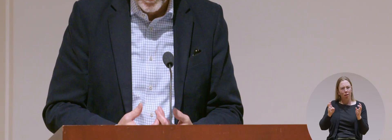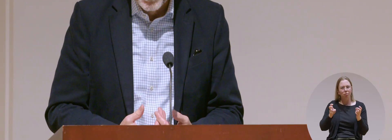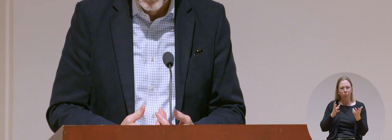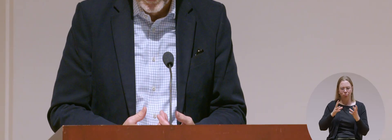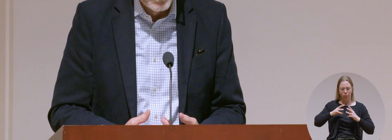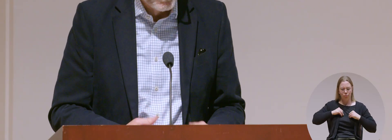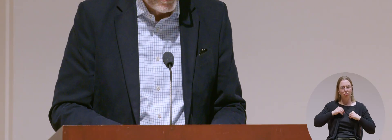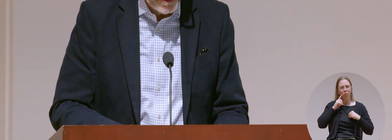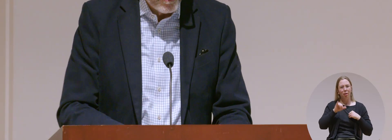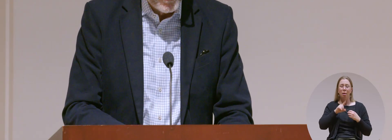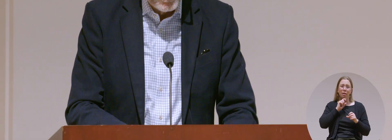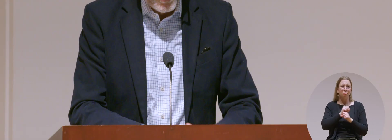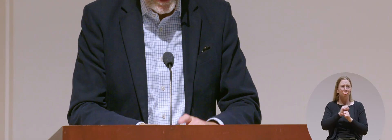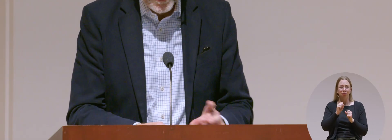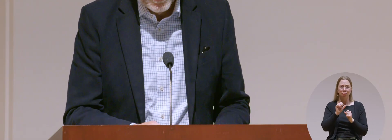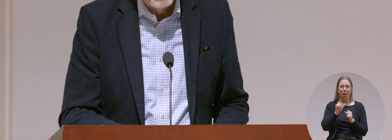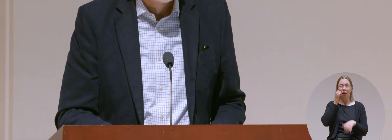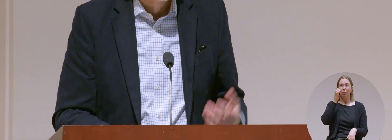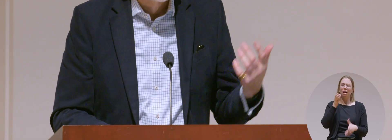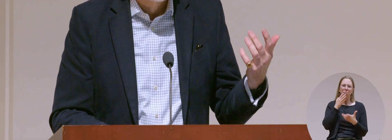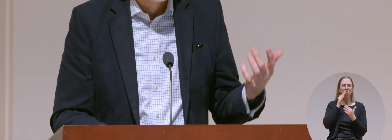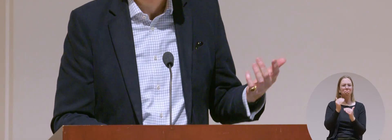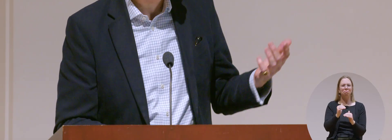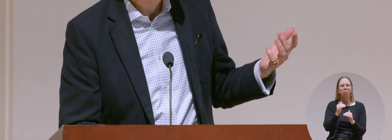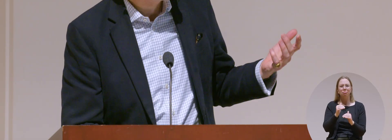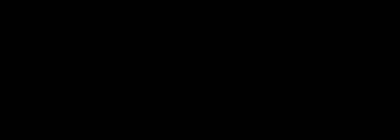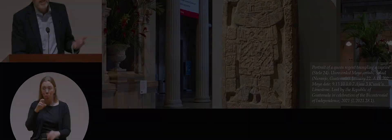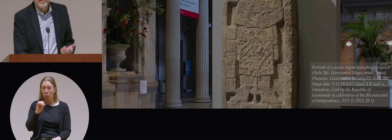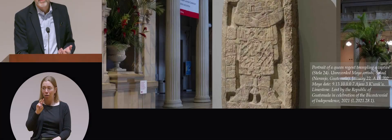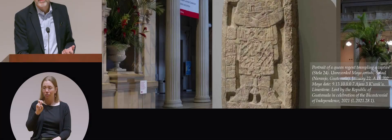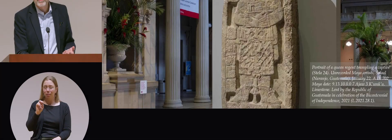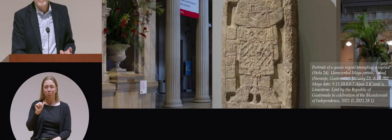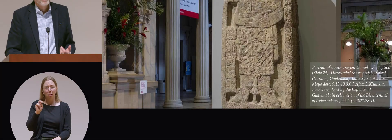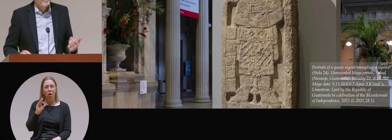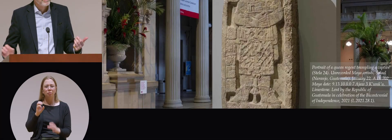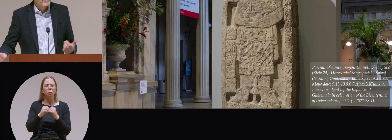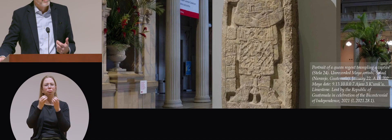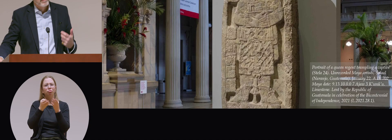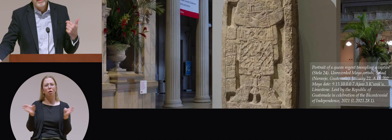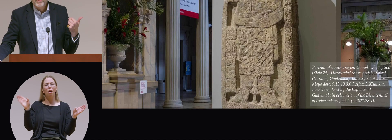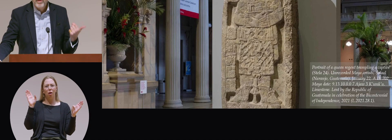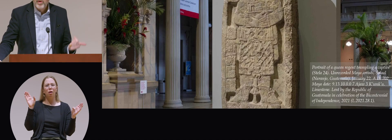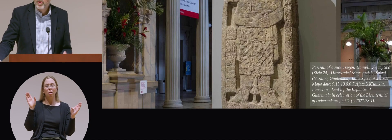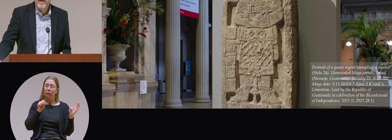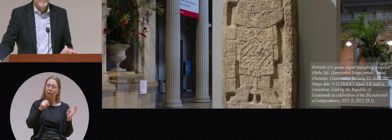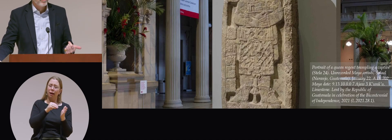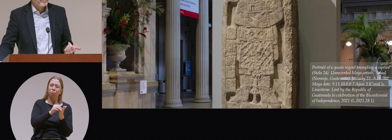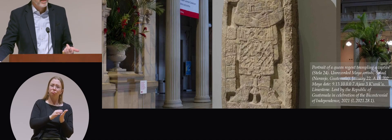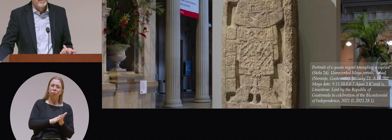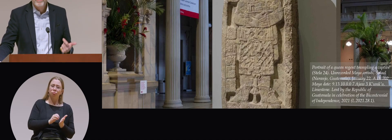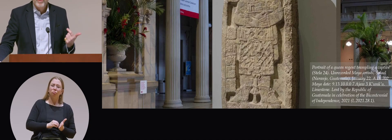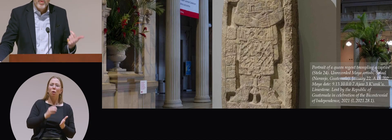much wider than that. And provenance is not just about a chain of recent owners, but it's about who made